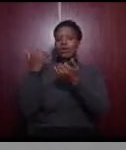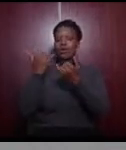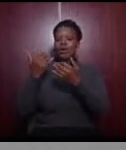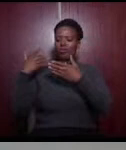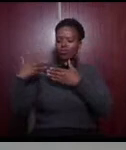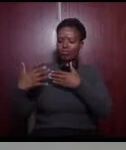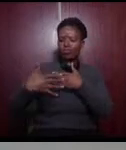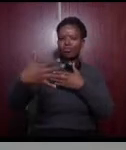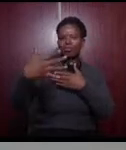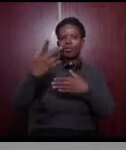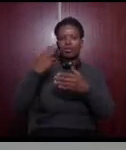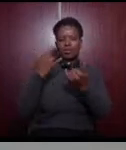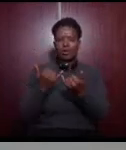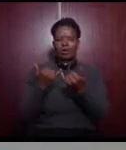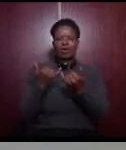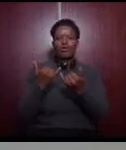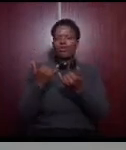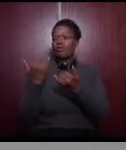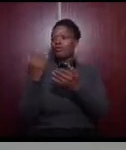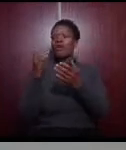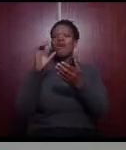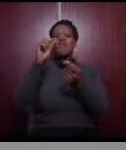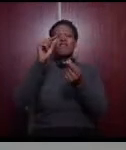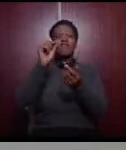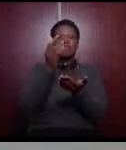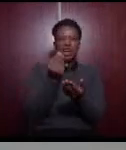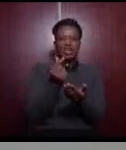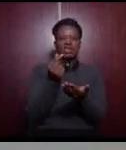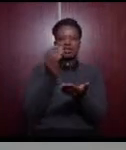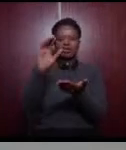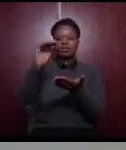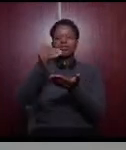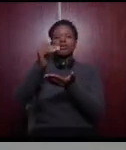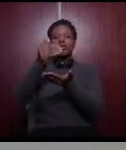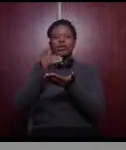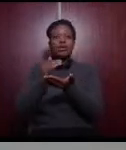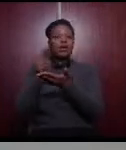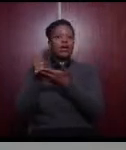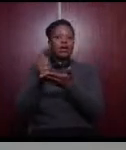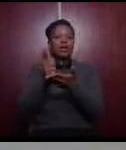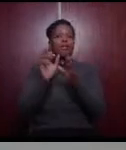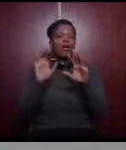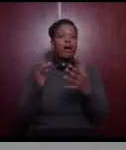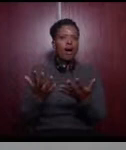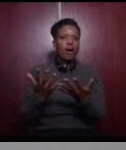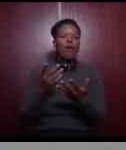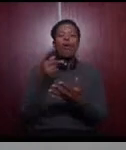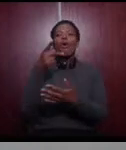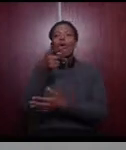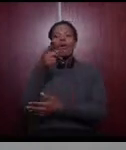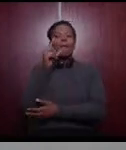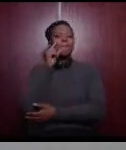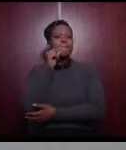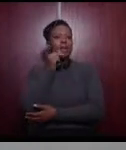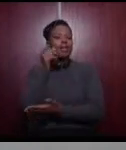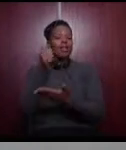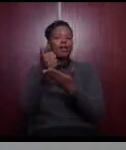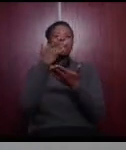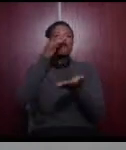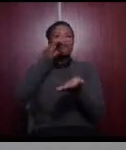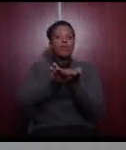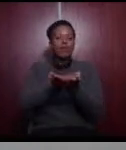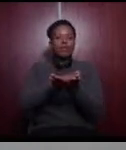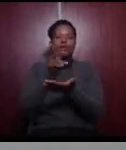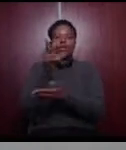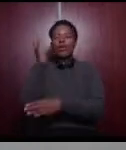ha isa tlholele applicable. And then that day na re tshepisitse gore you promised us that you will also